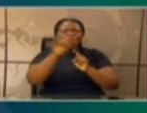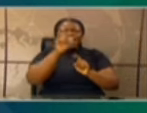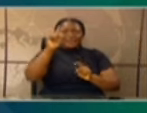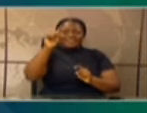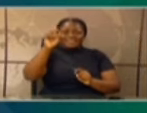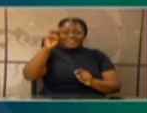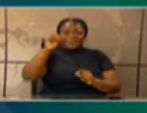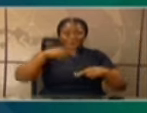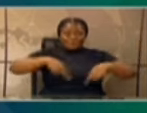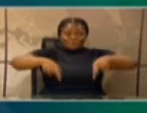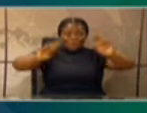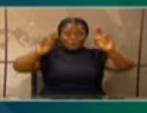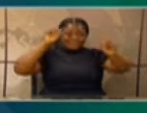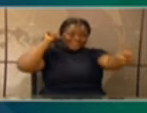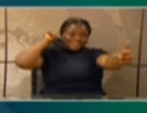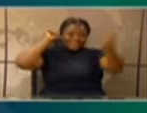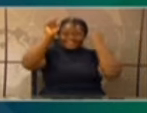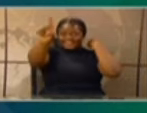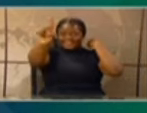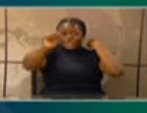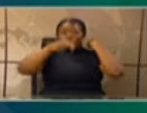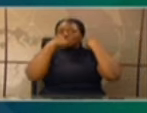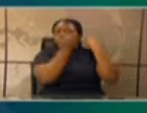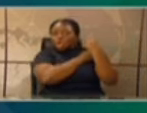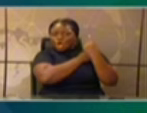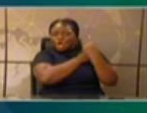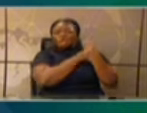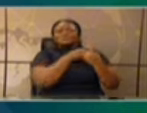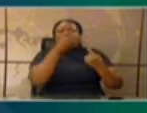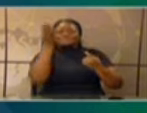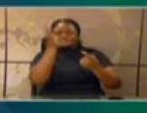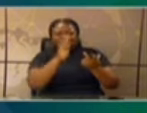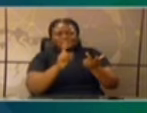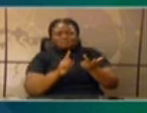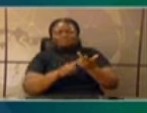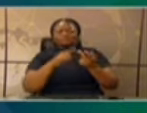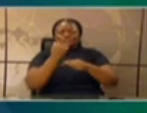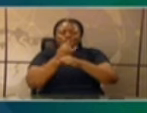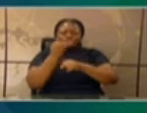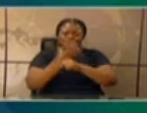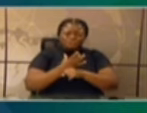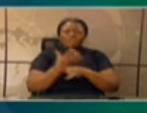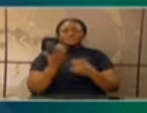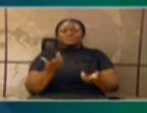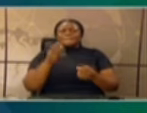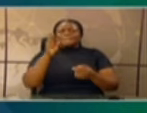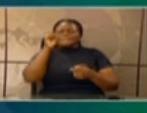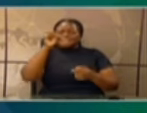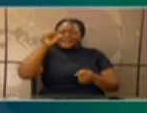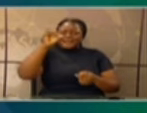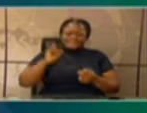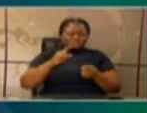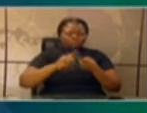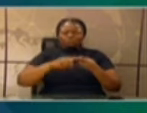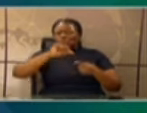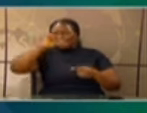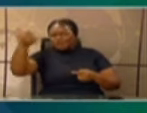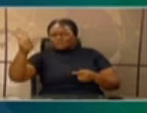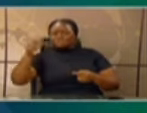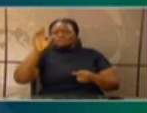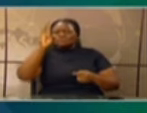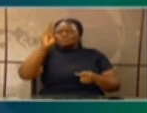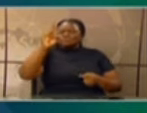to Nigeria, Nigeria to Togo, Togo to Benin, Ghana to Ivory Coast, Ivory Coast to Mali, Mali to Burkina Faso, Burkina Faso